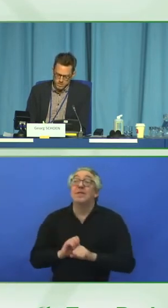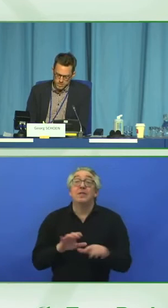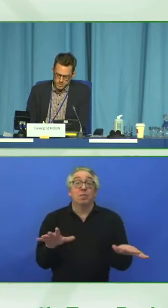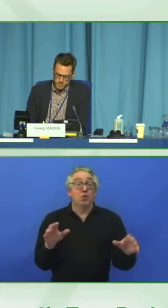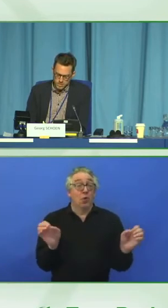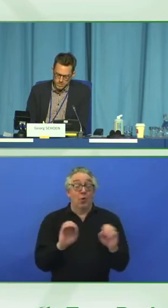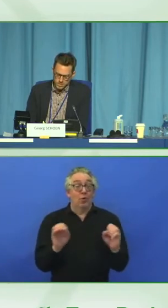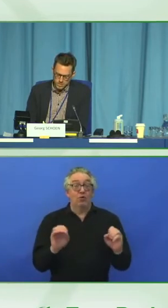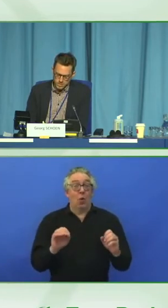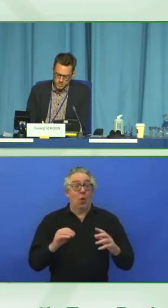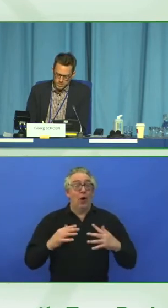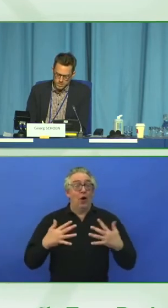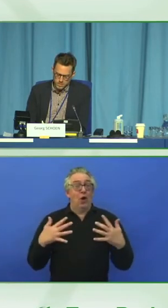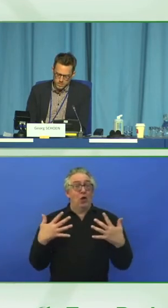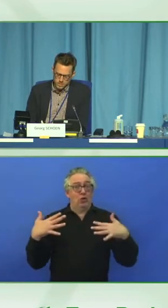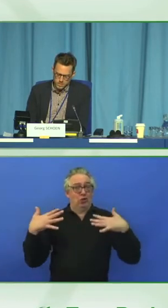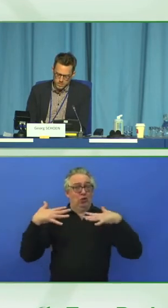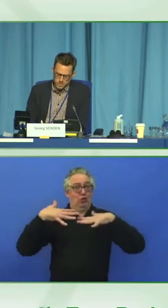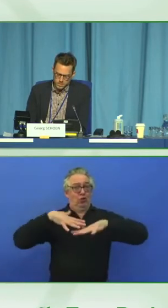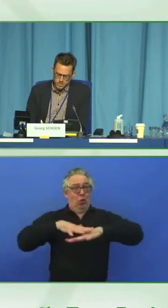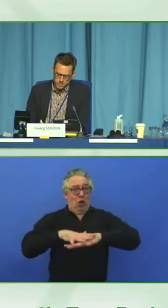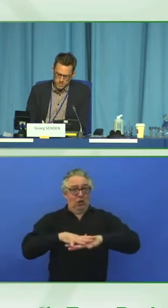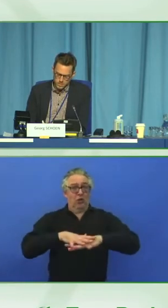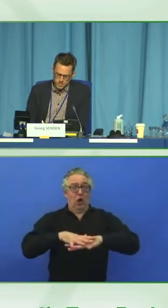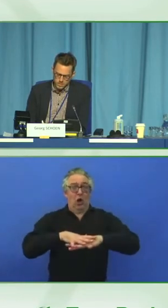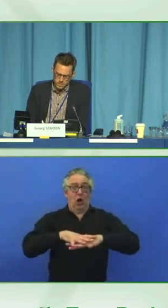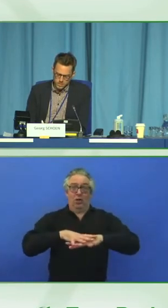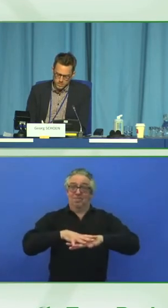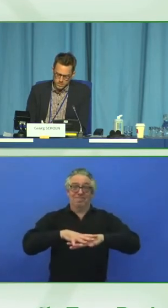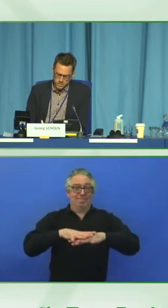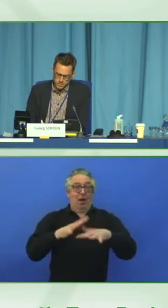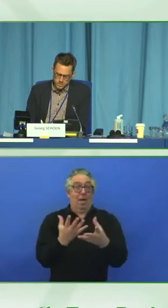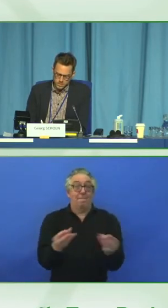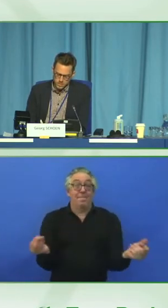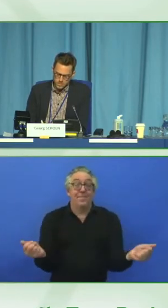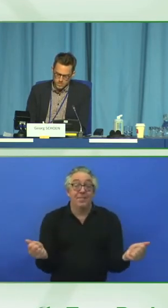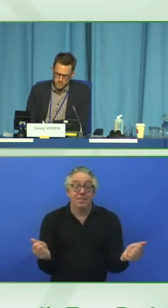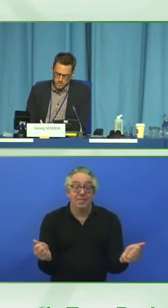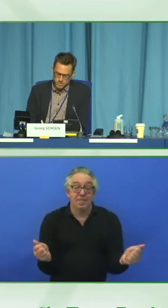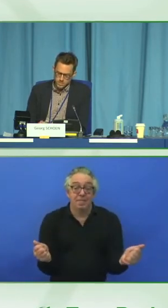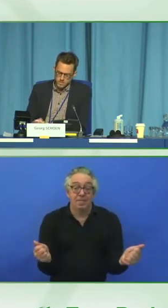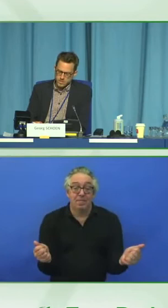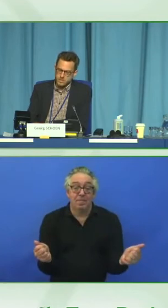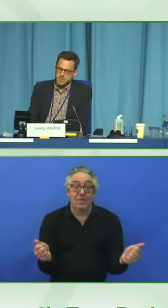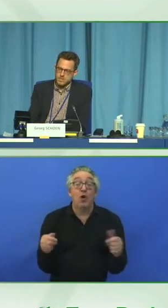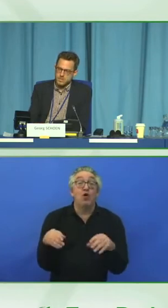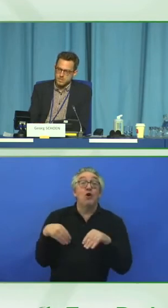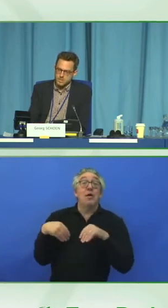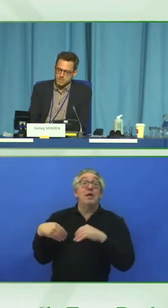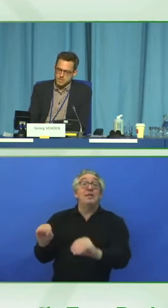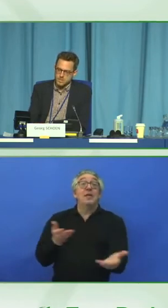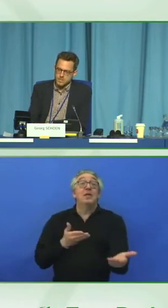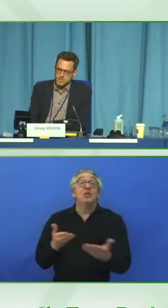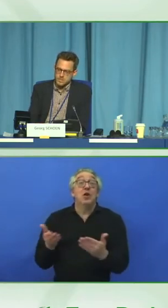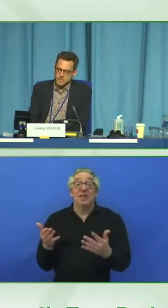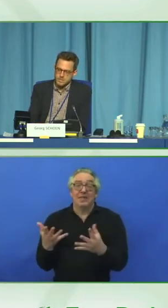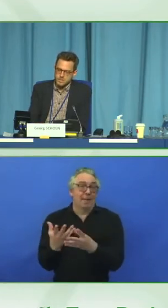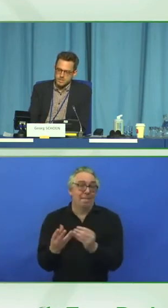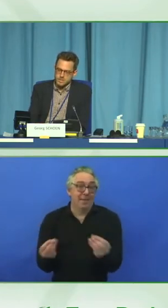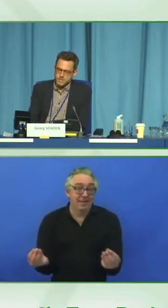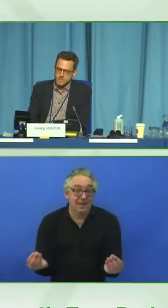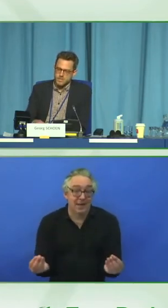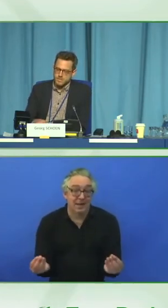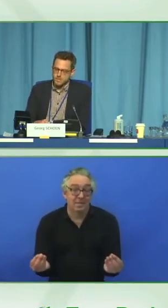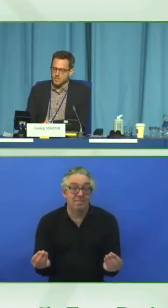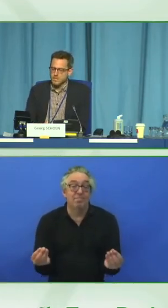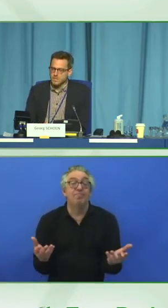is there, in bits and pieces everywhere. And the second thing that we